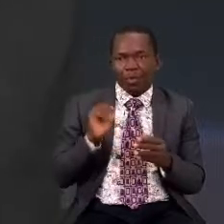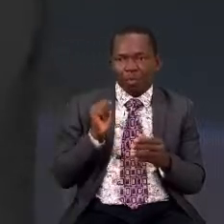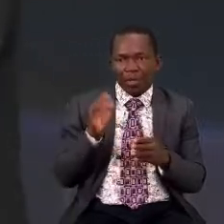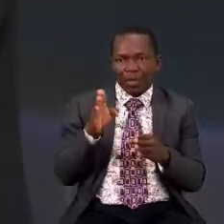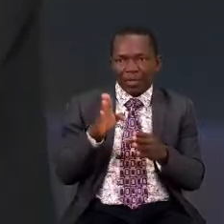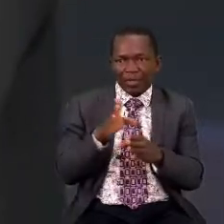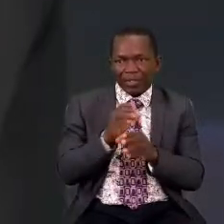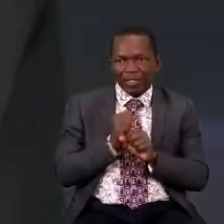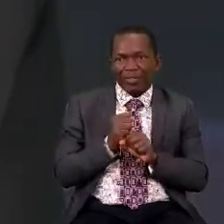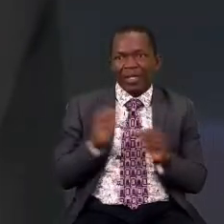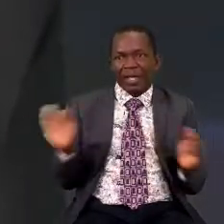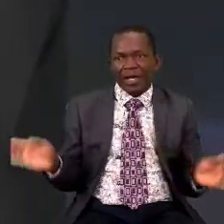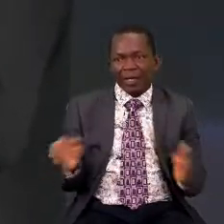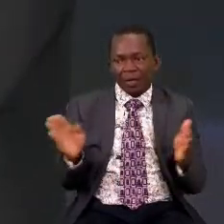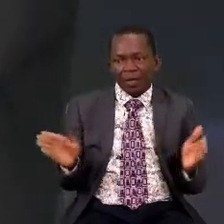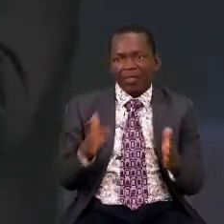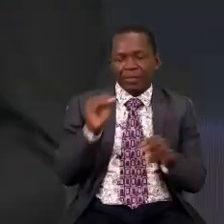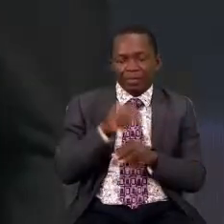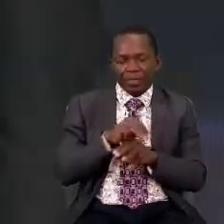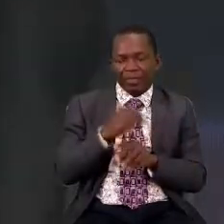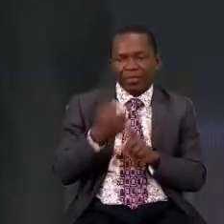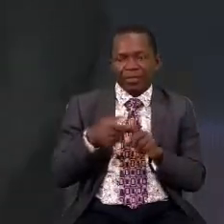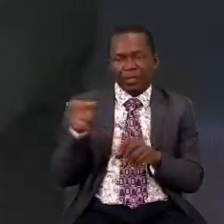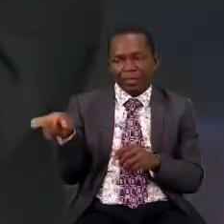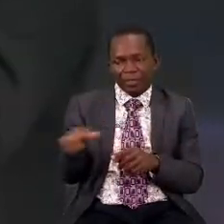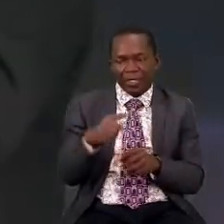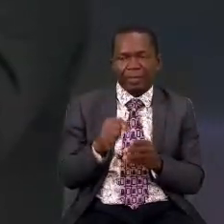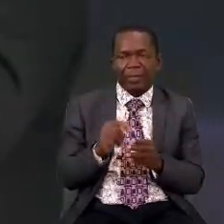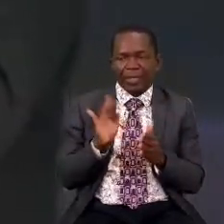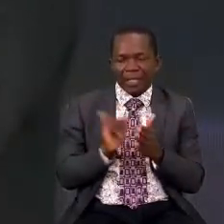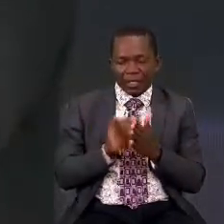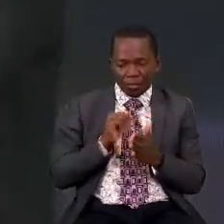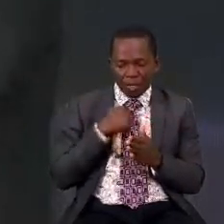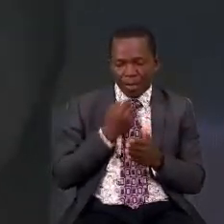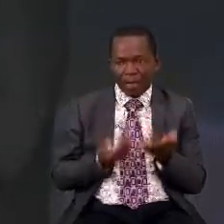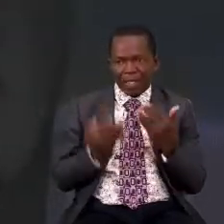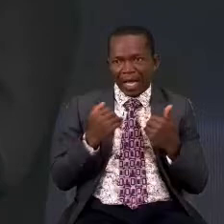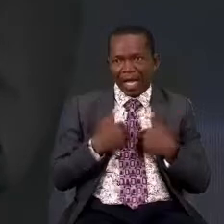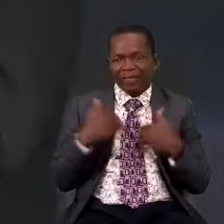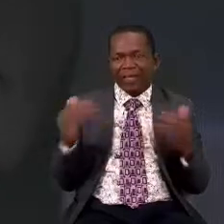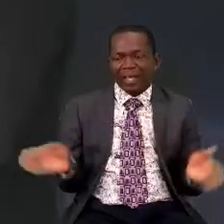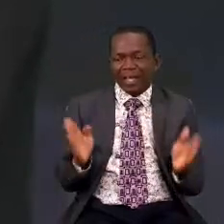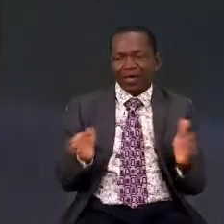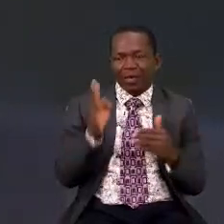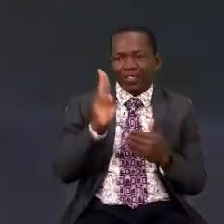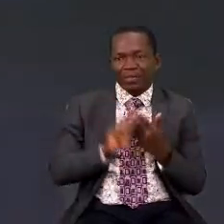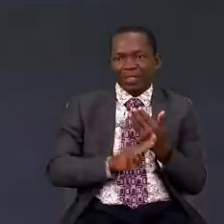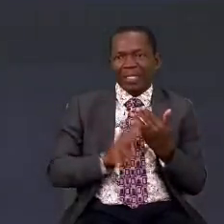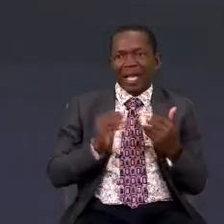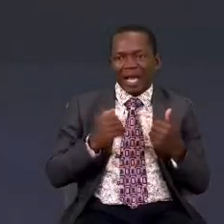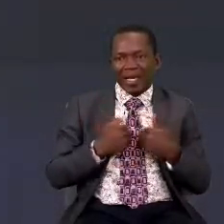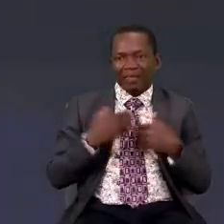will have the propelling power to launch us into the ministry that the Lord is calling us